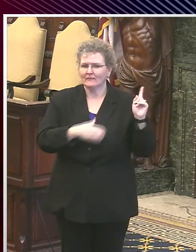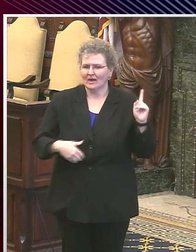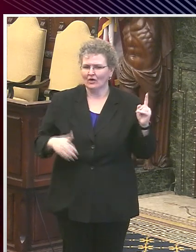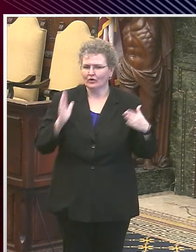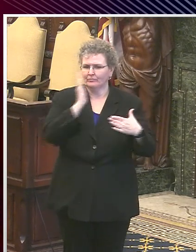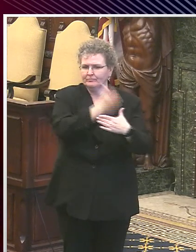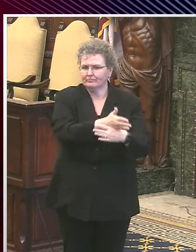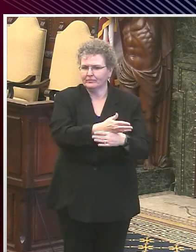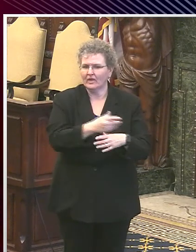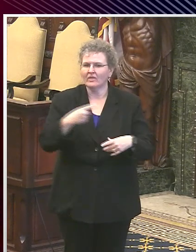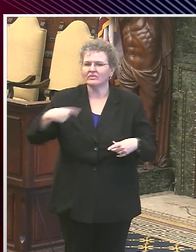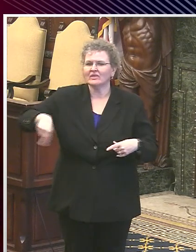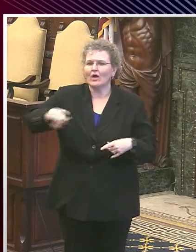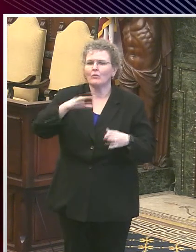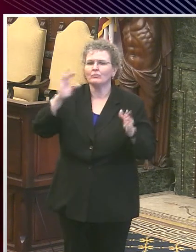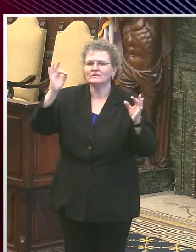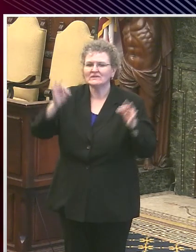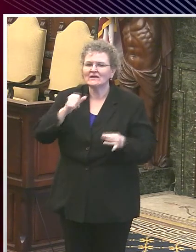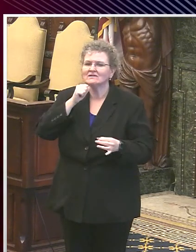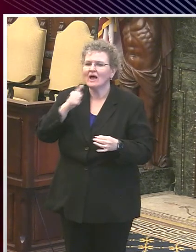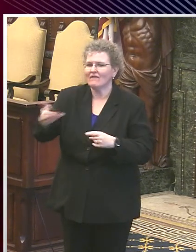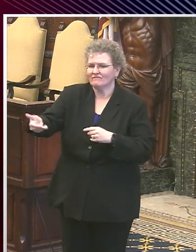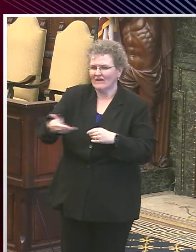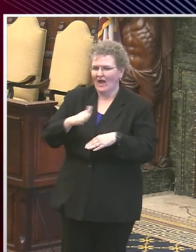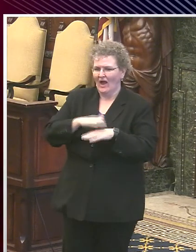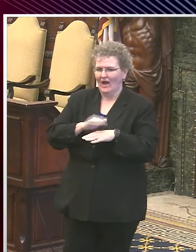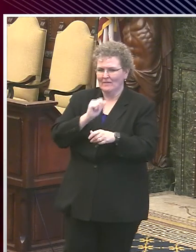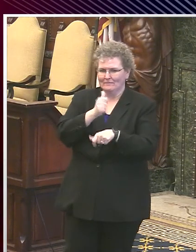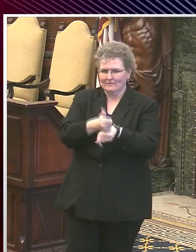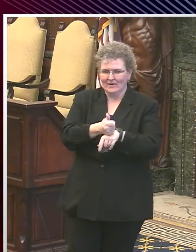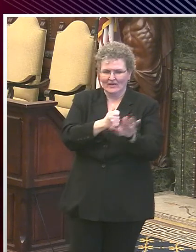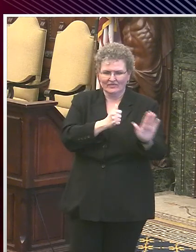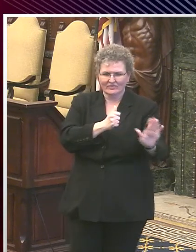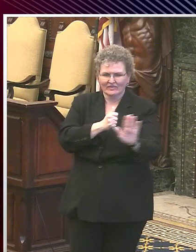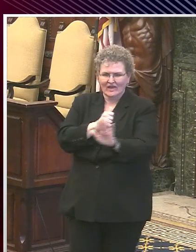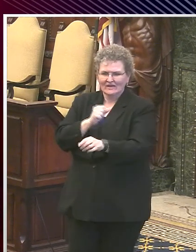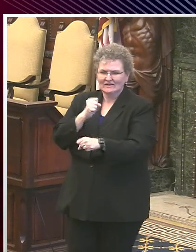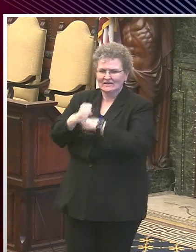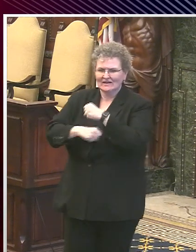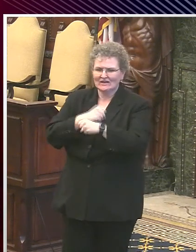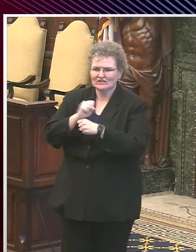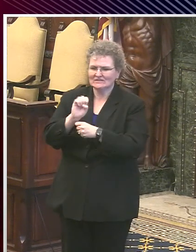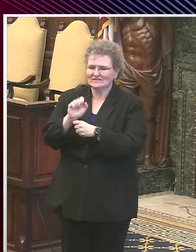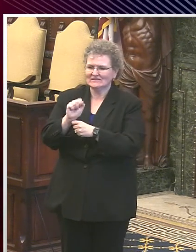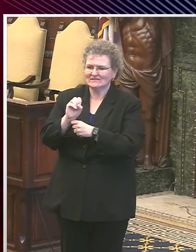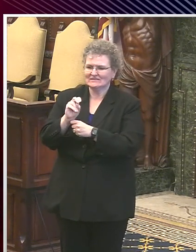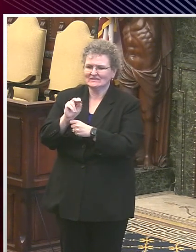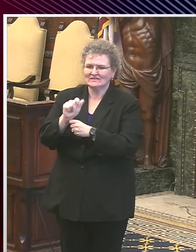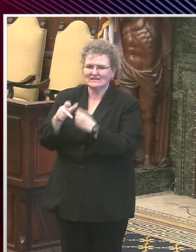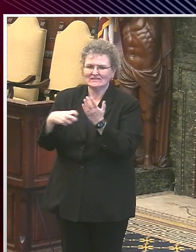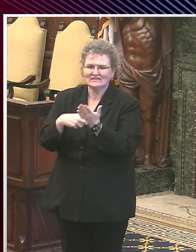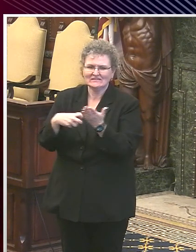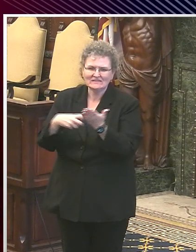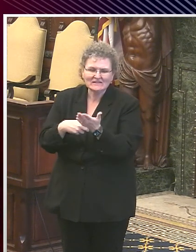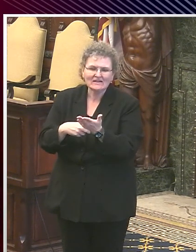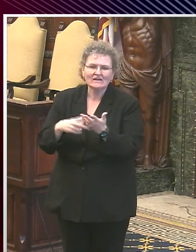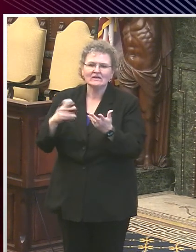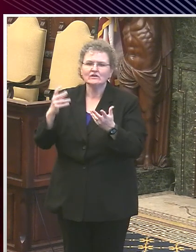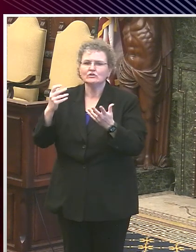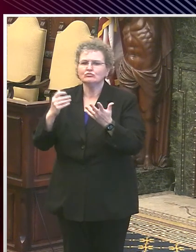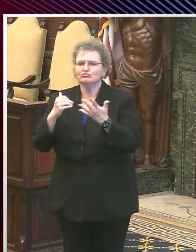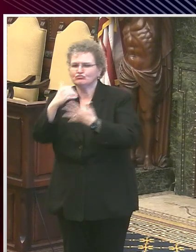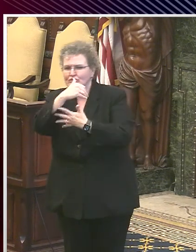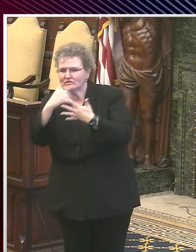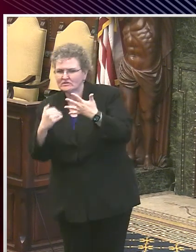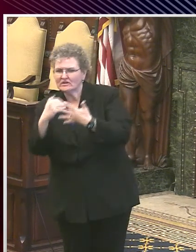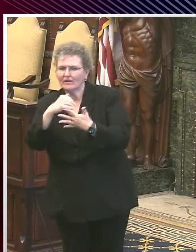invite based on their season ticket holders. I don't know what the criteria is. We